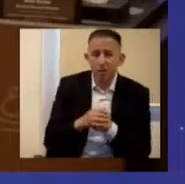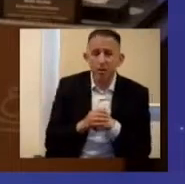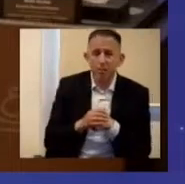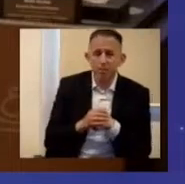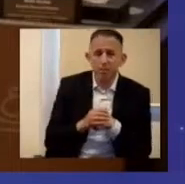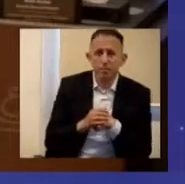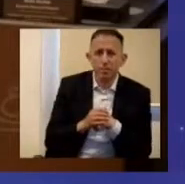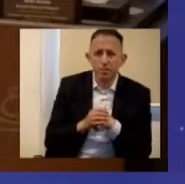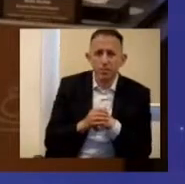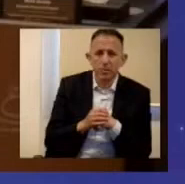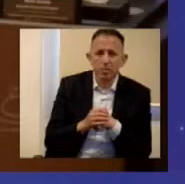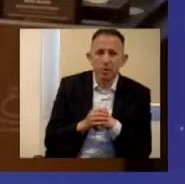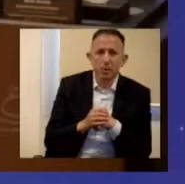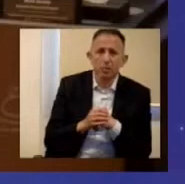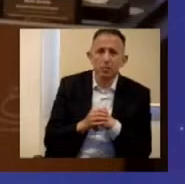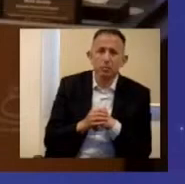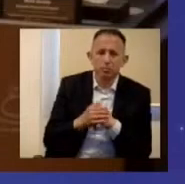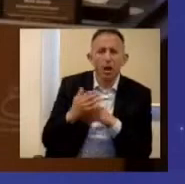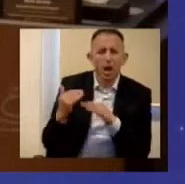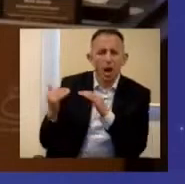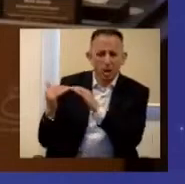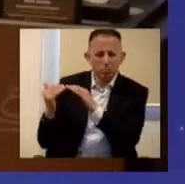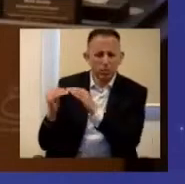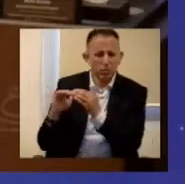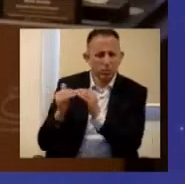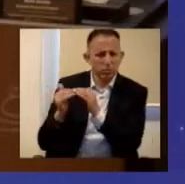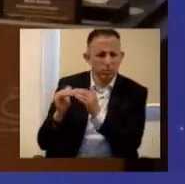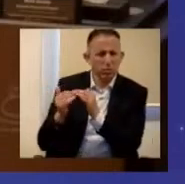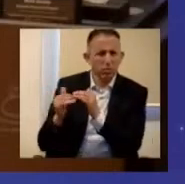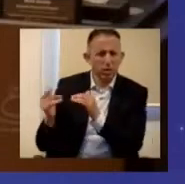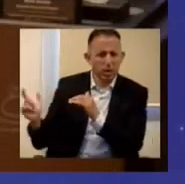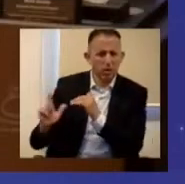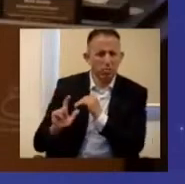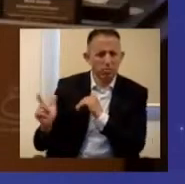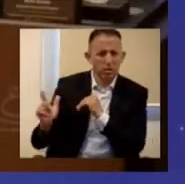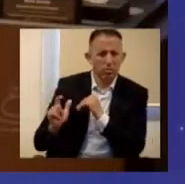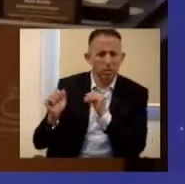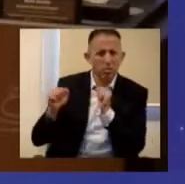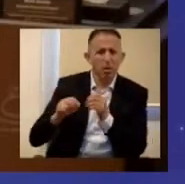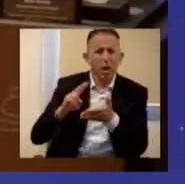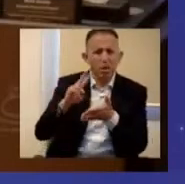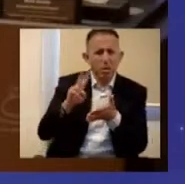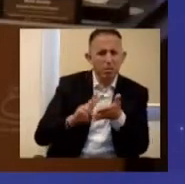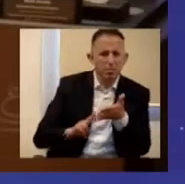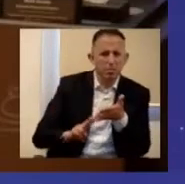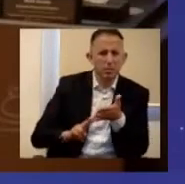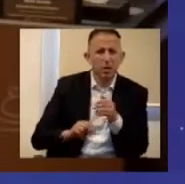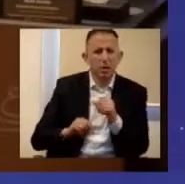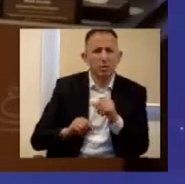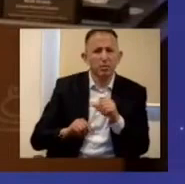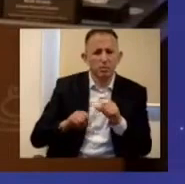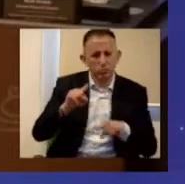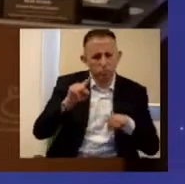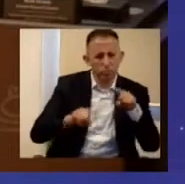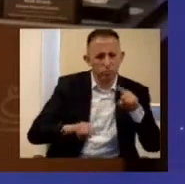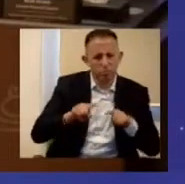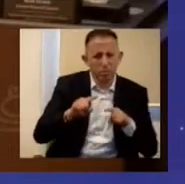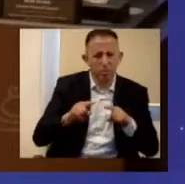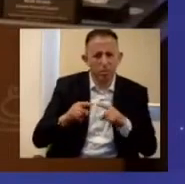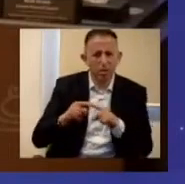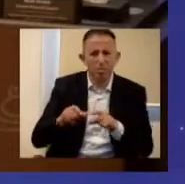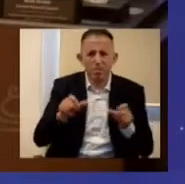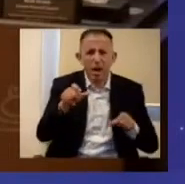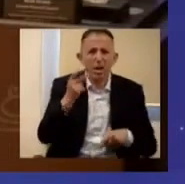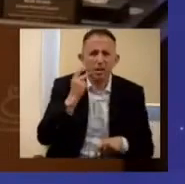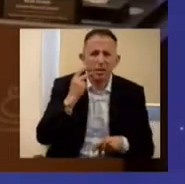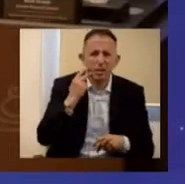If it is something seen as giving a useful feedback for me to better improve, then I'm happy with it.